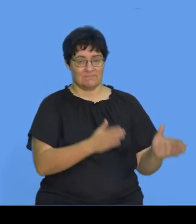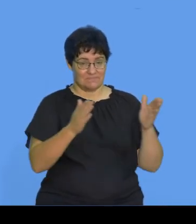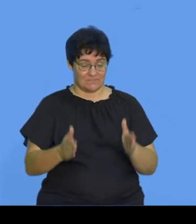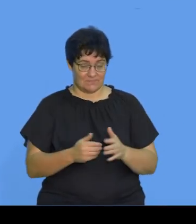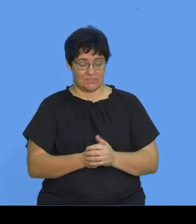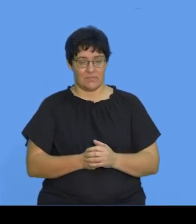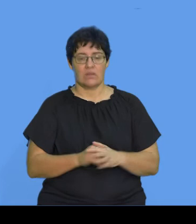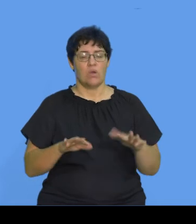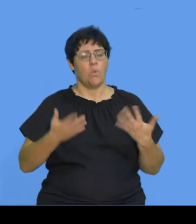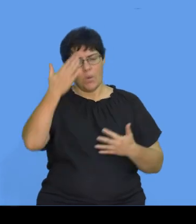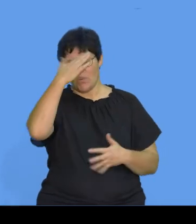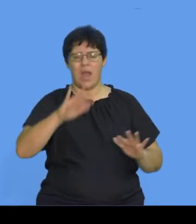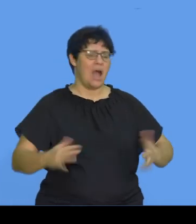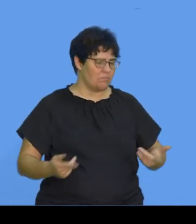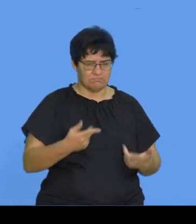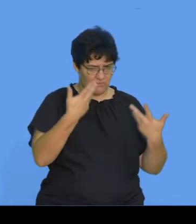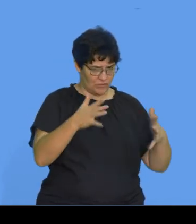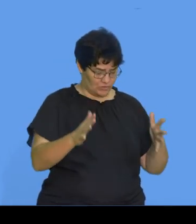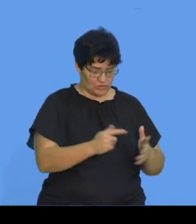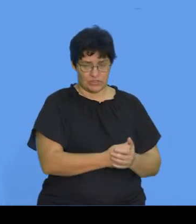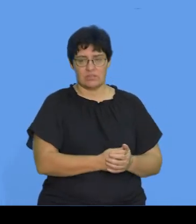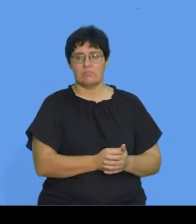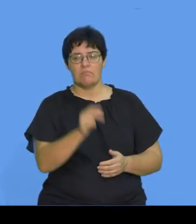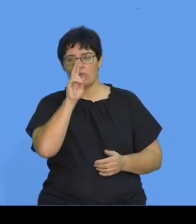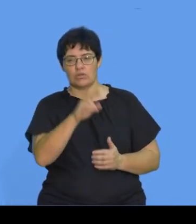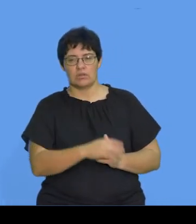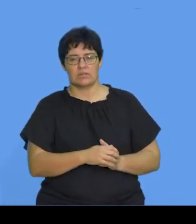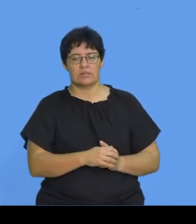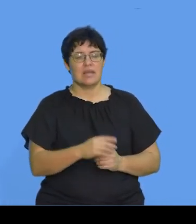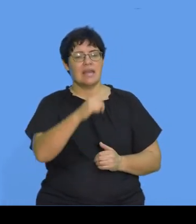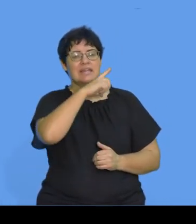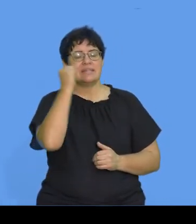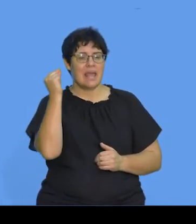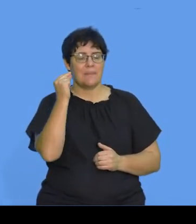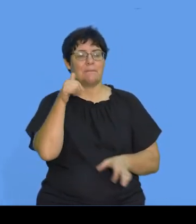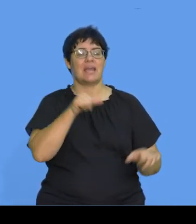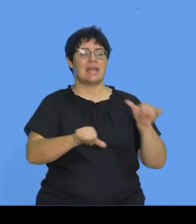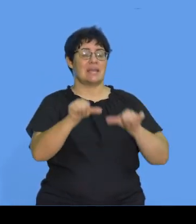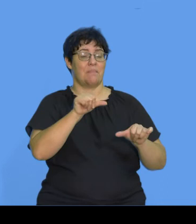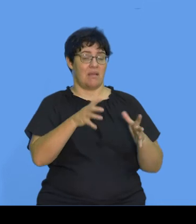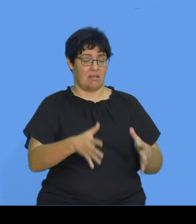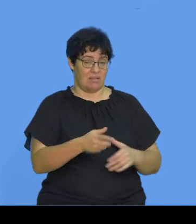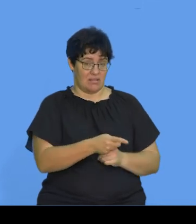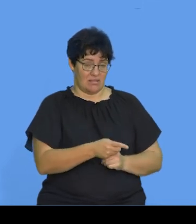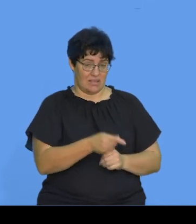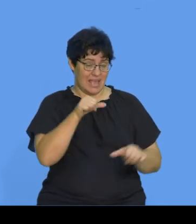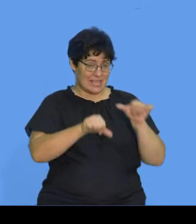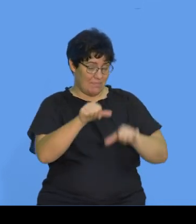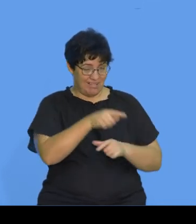Okay, now it wants to know, how do I know that? So let's have a look, right? So it says, name the